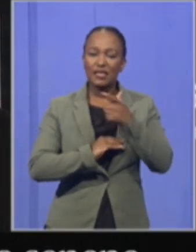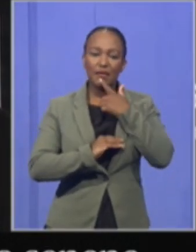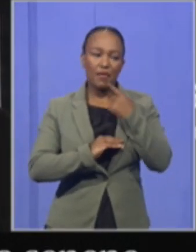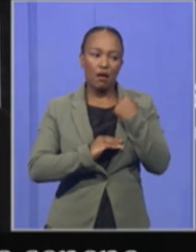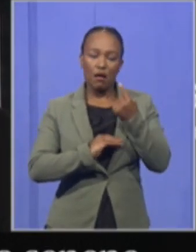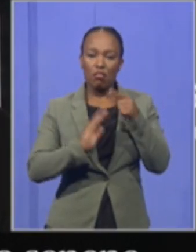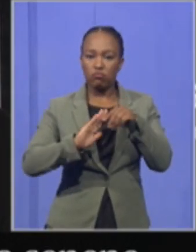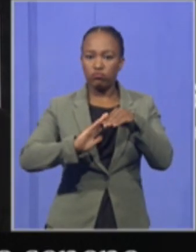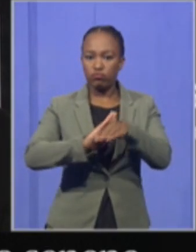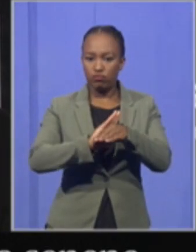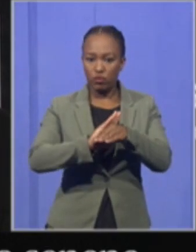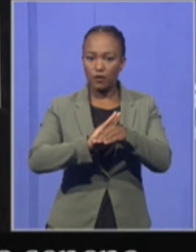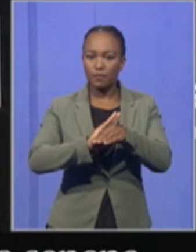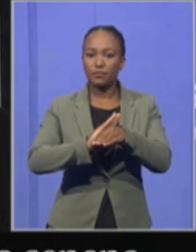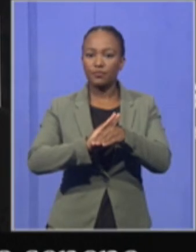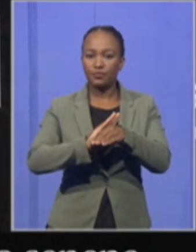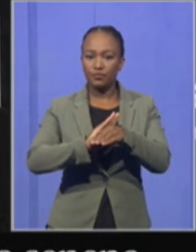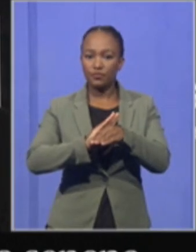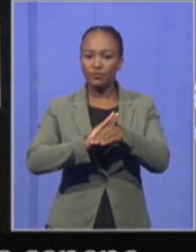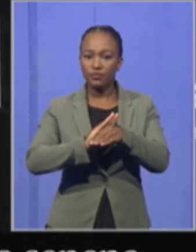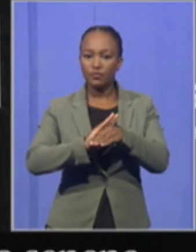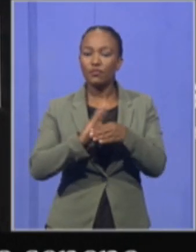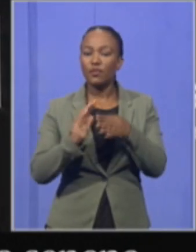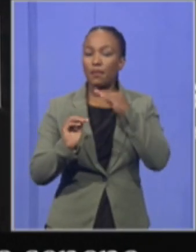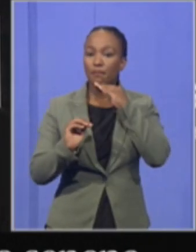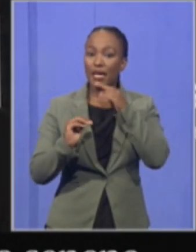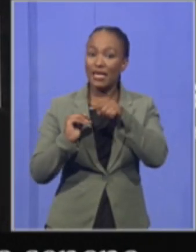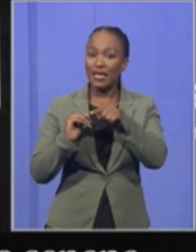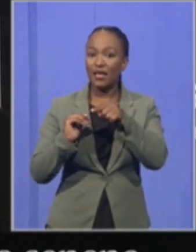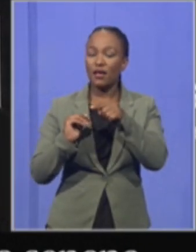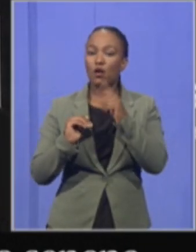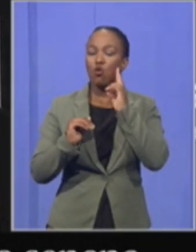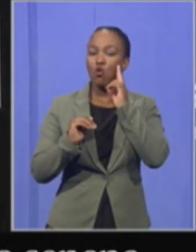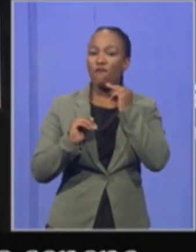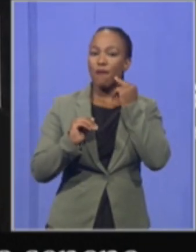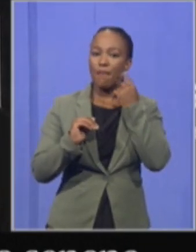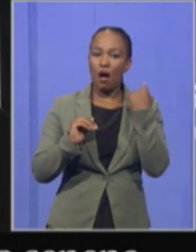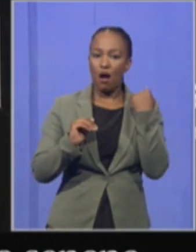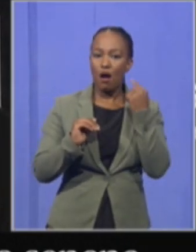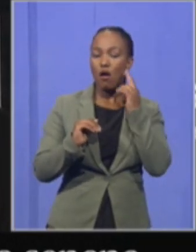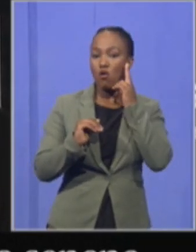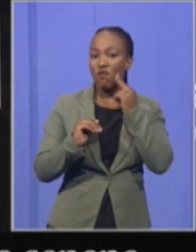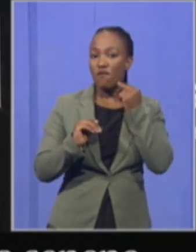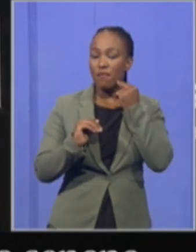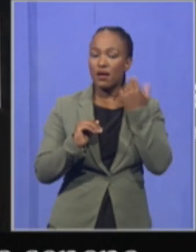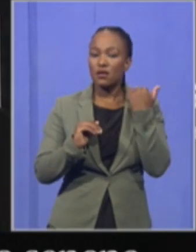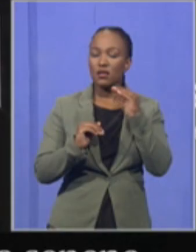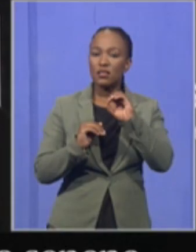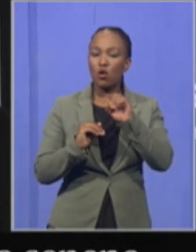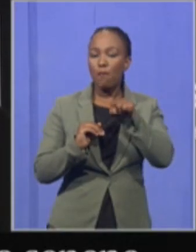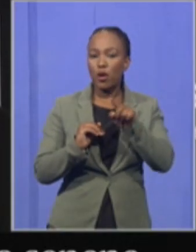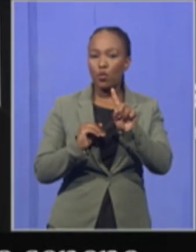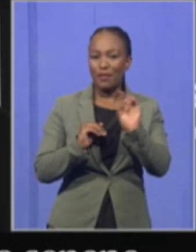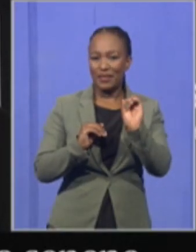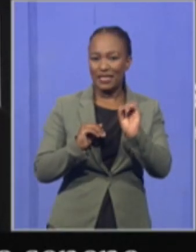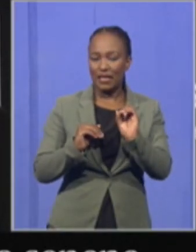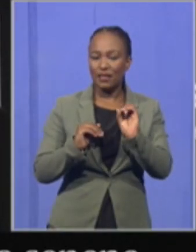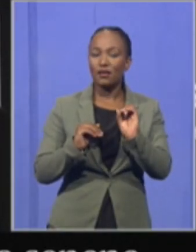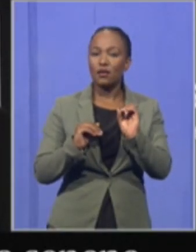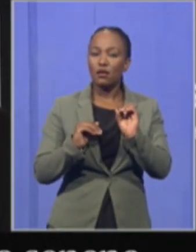2023, a reading that is lower than November's negative 0.1%. This is the